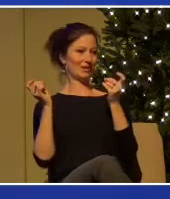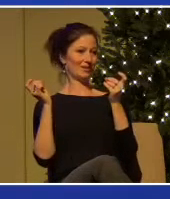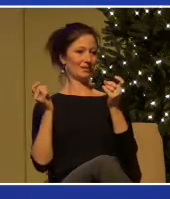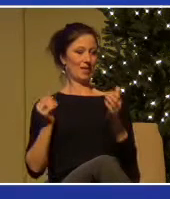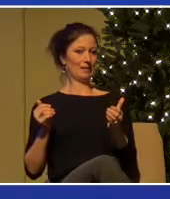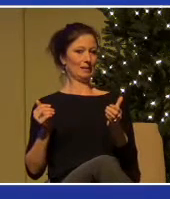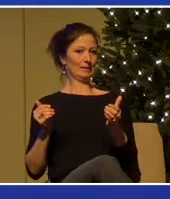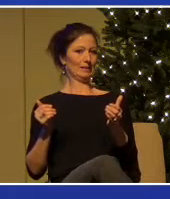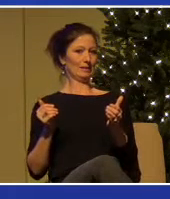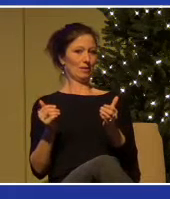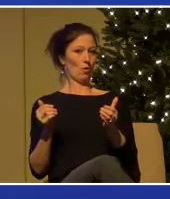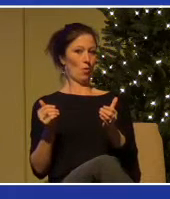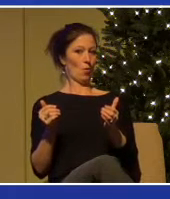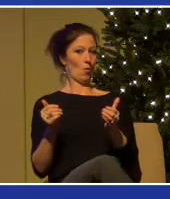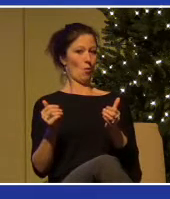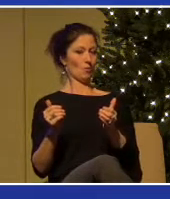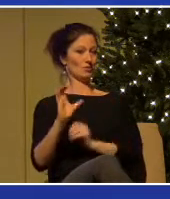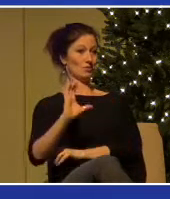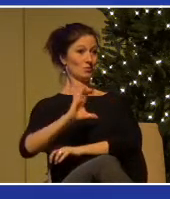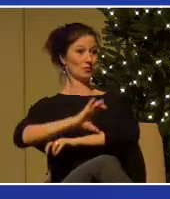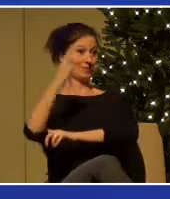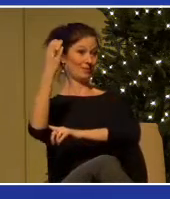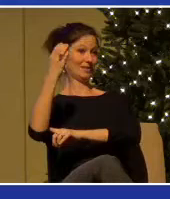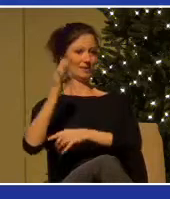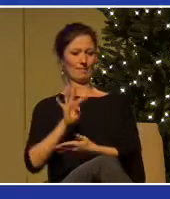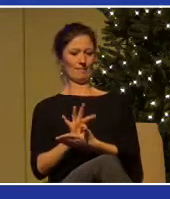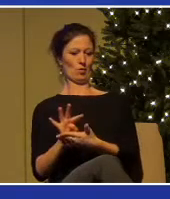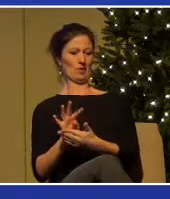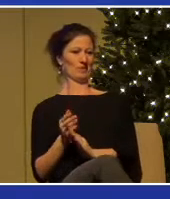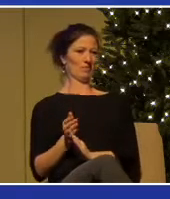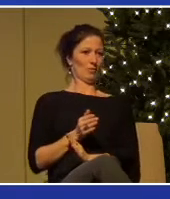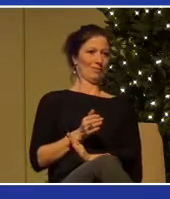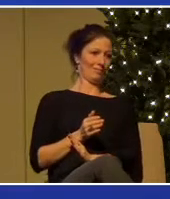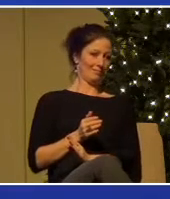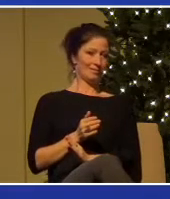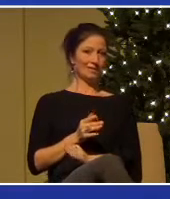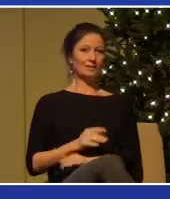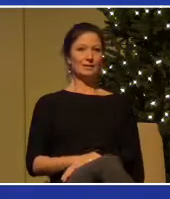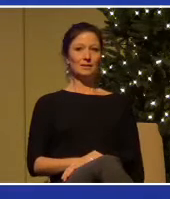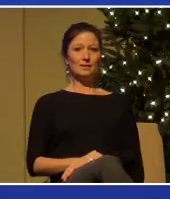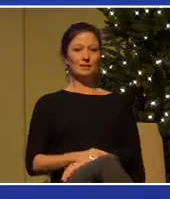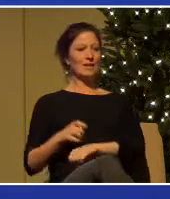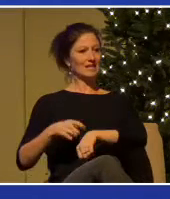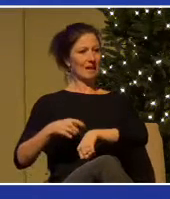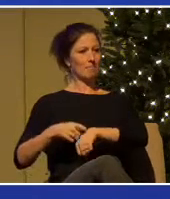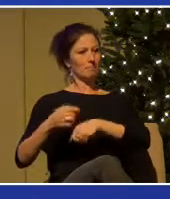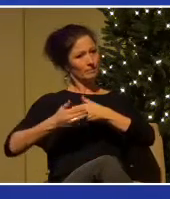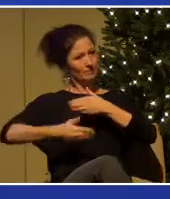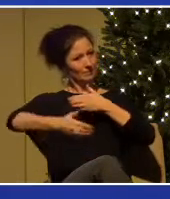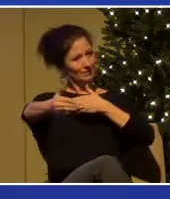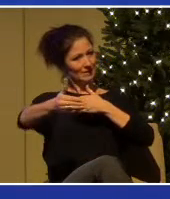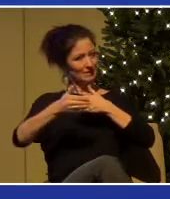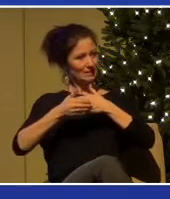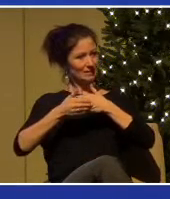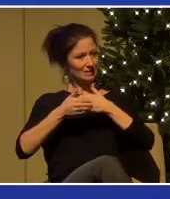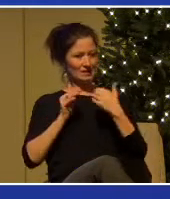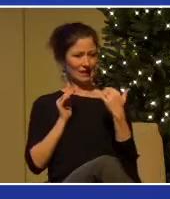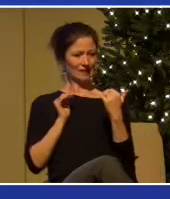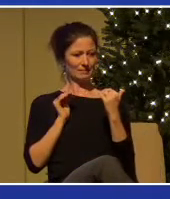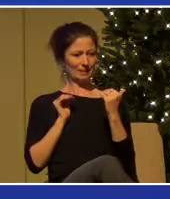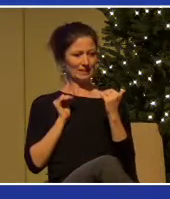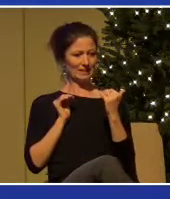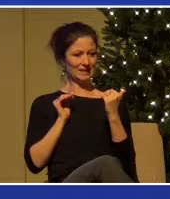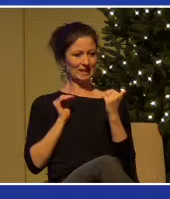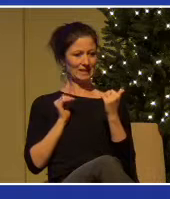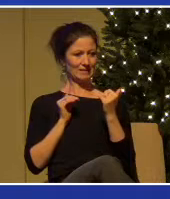leading up to Christmas. And it is meant to be then a time of expectancy,